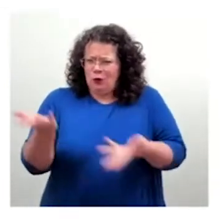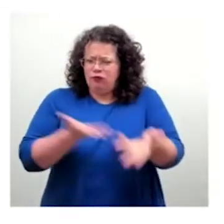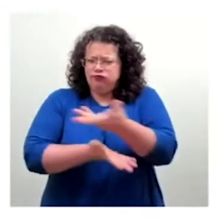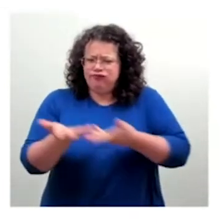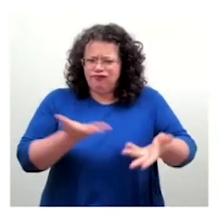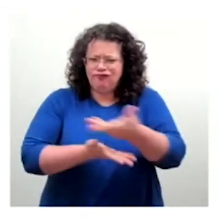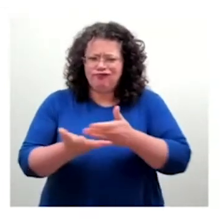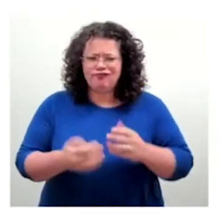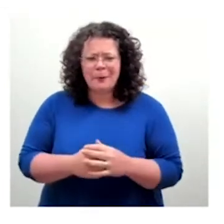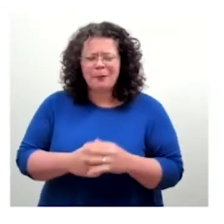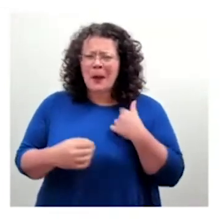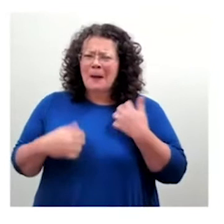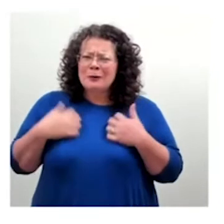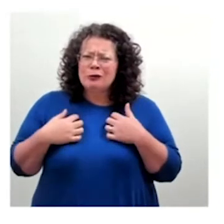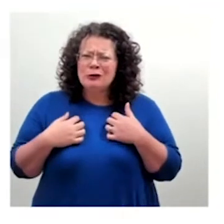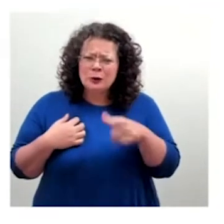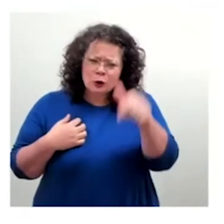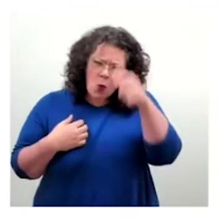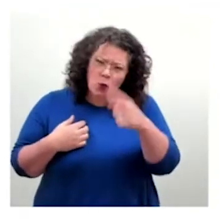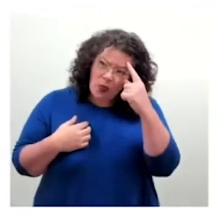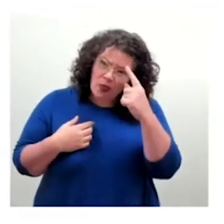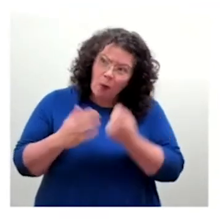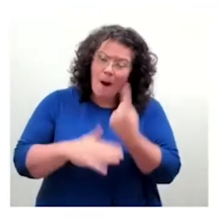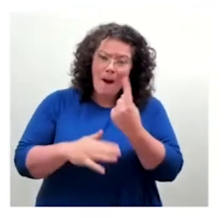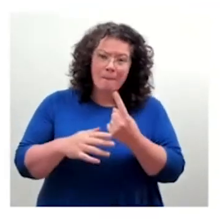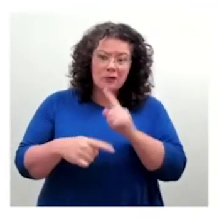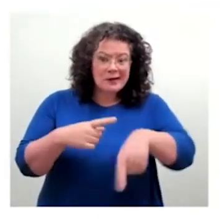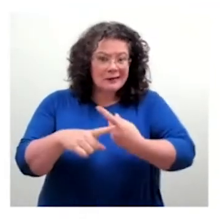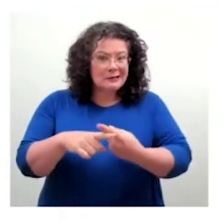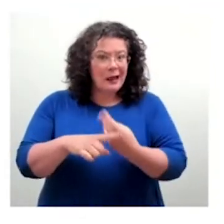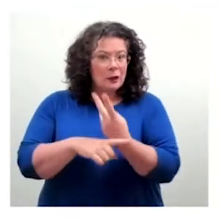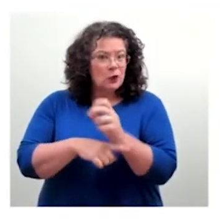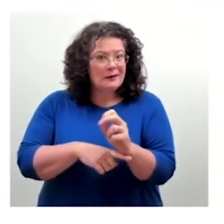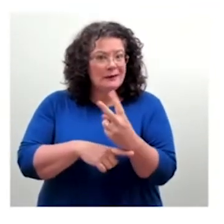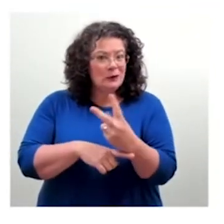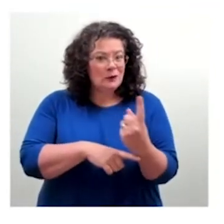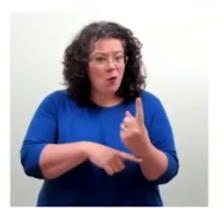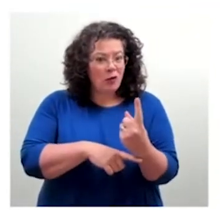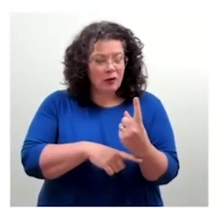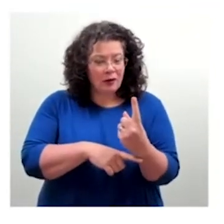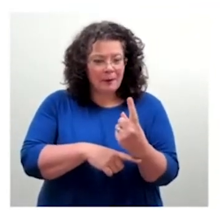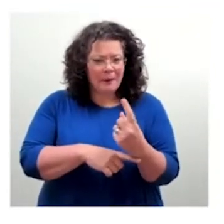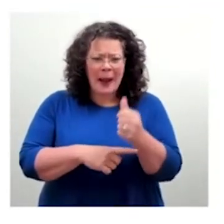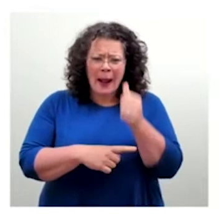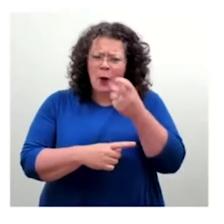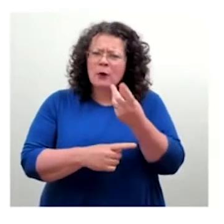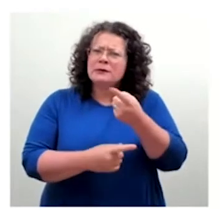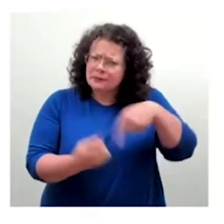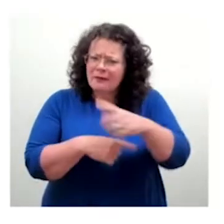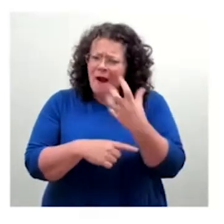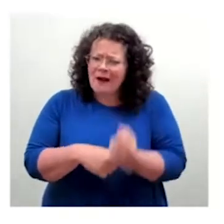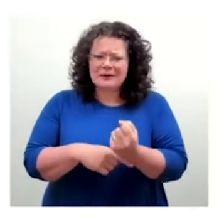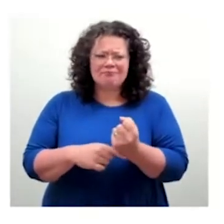interesting and challenging times in 2020 and risen to the challenge in lots of different ways. So I'm really looking forward to hearing what you've got to